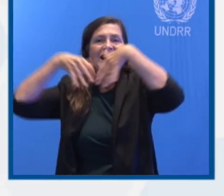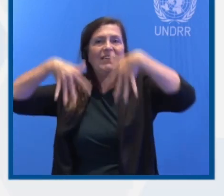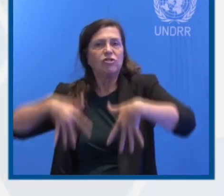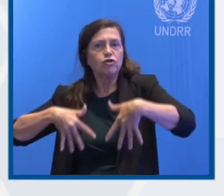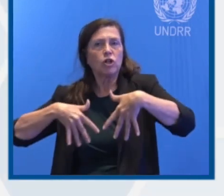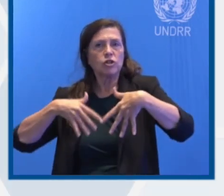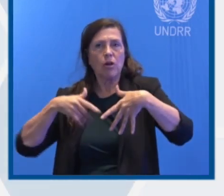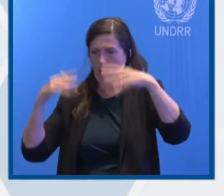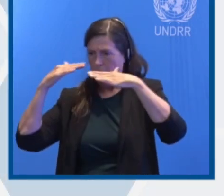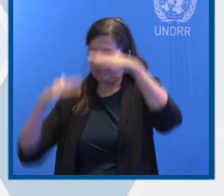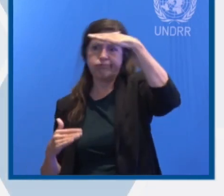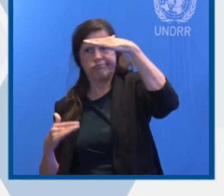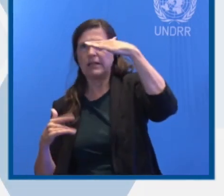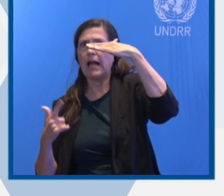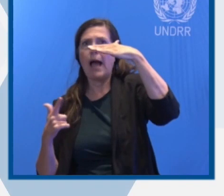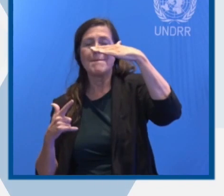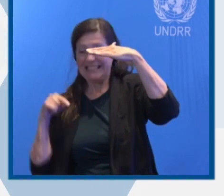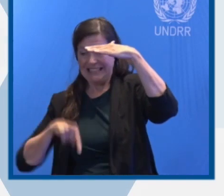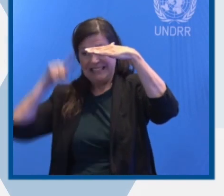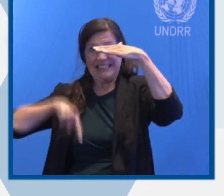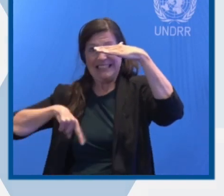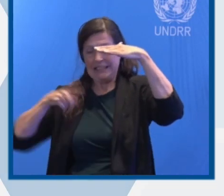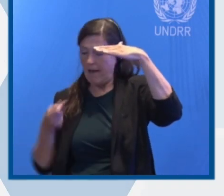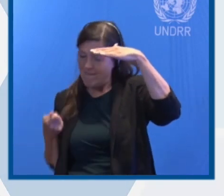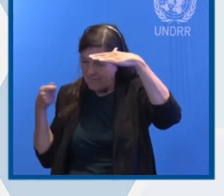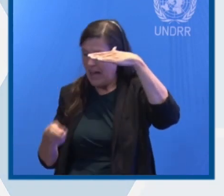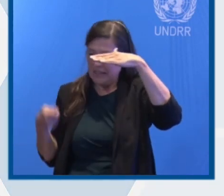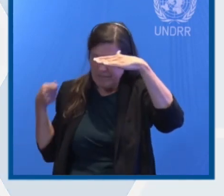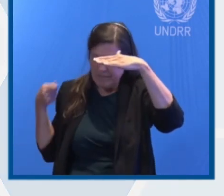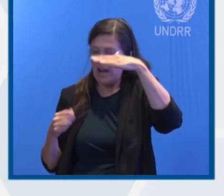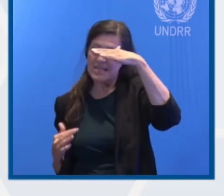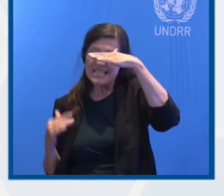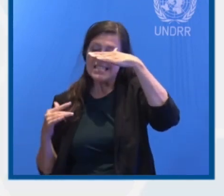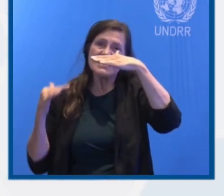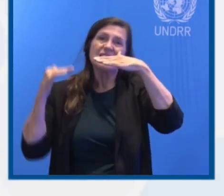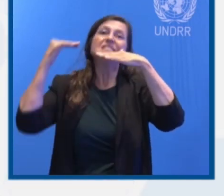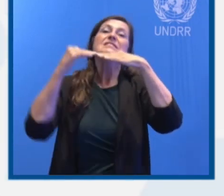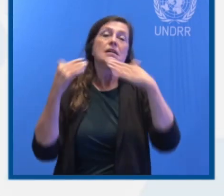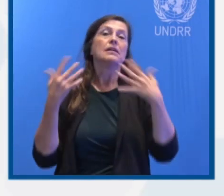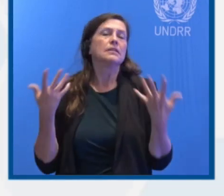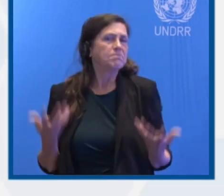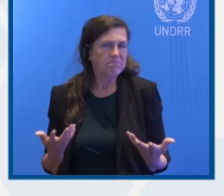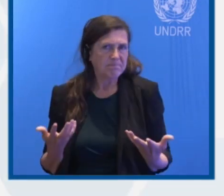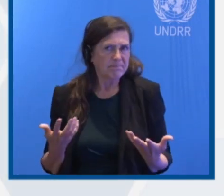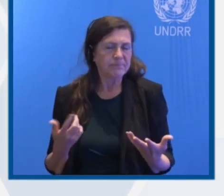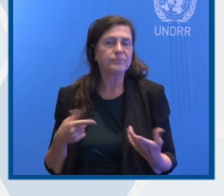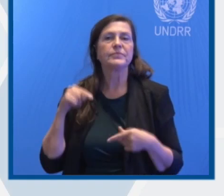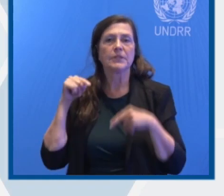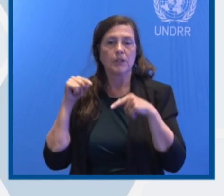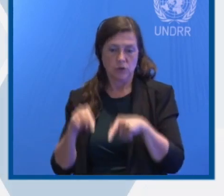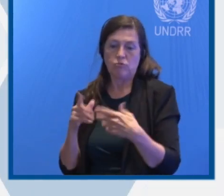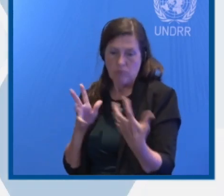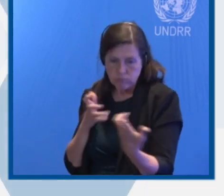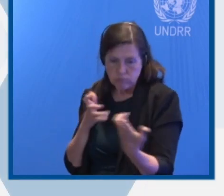financing for investing in resilience? So it's really open to all the panelists